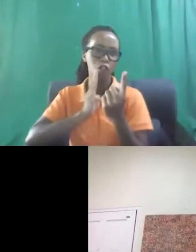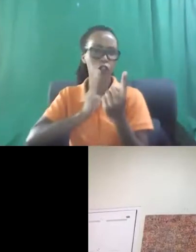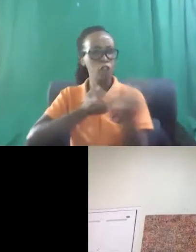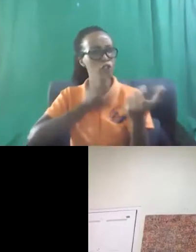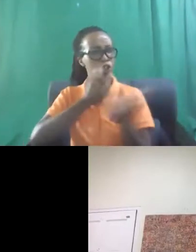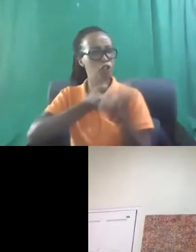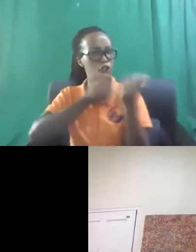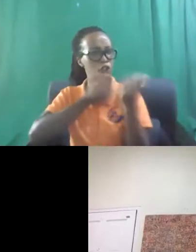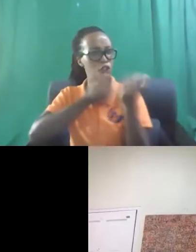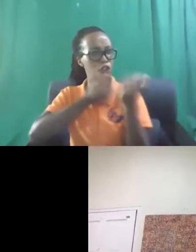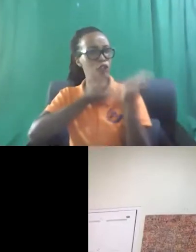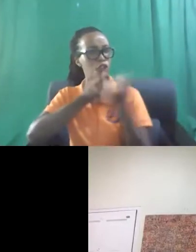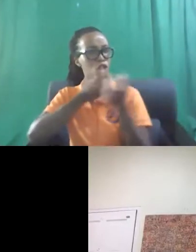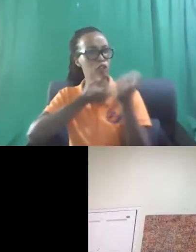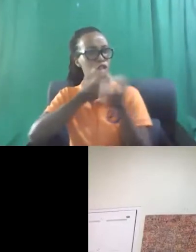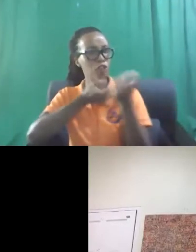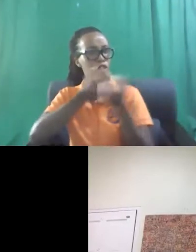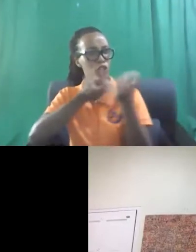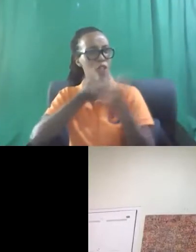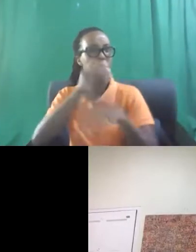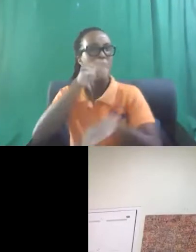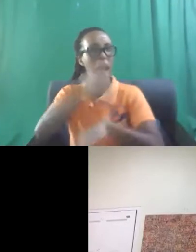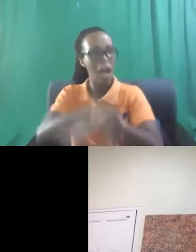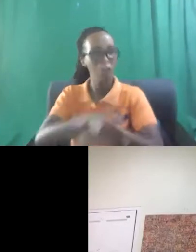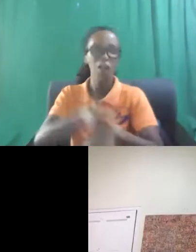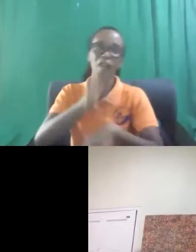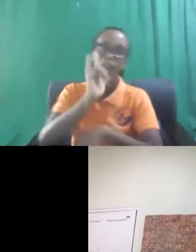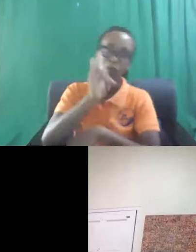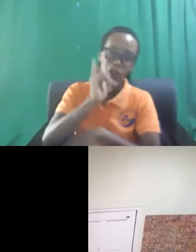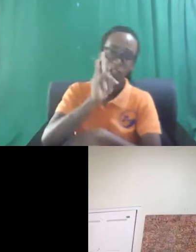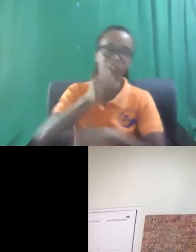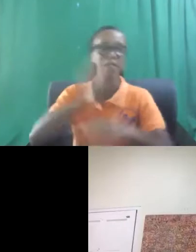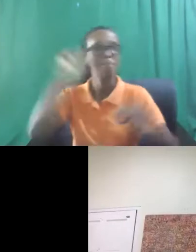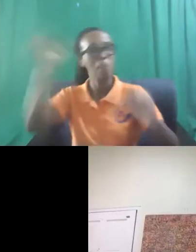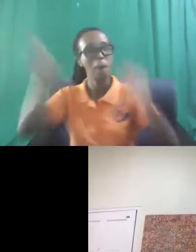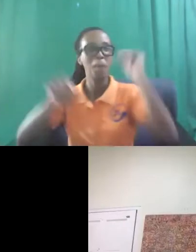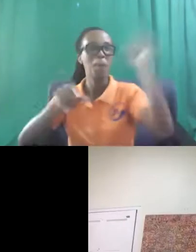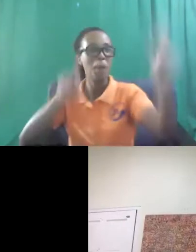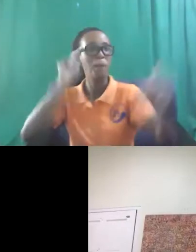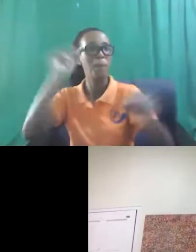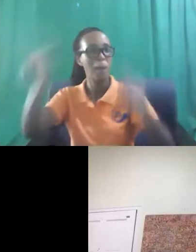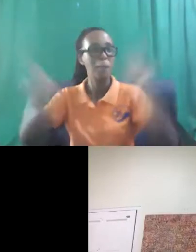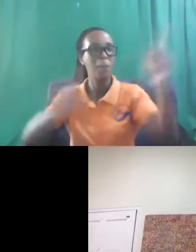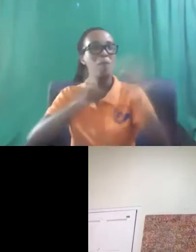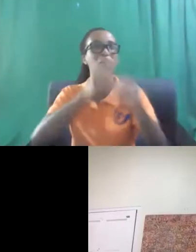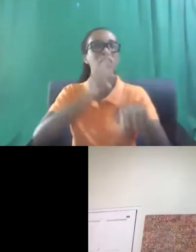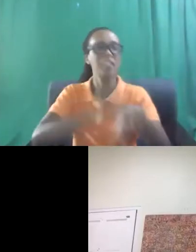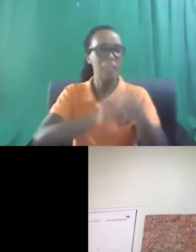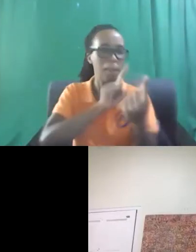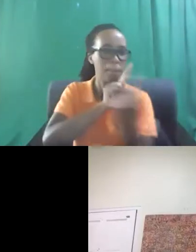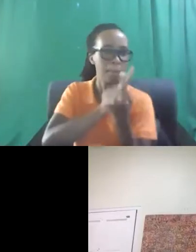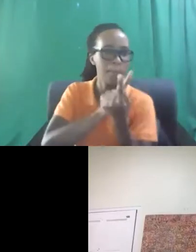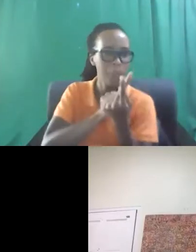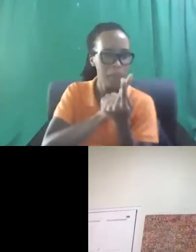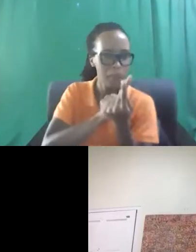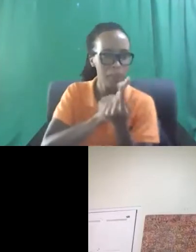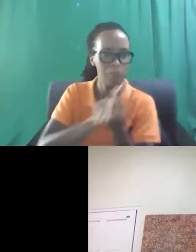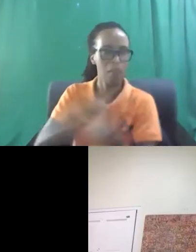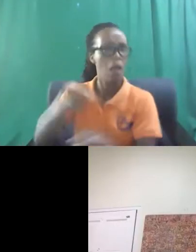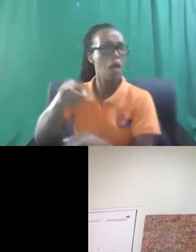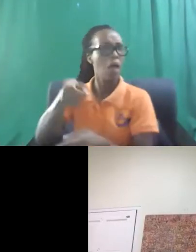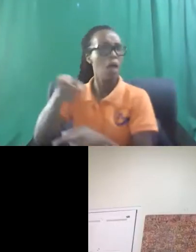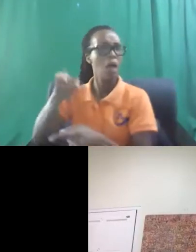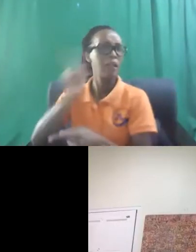we spent the whole evening actually drinking and playing darts together. Met for the first time that night. Right. And it turned out that he was deaf.